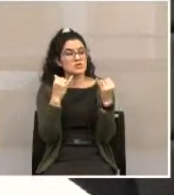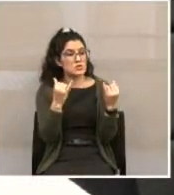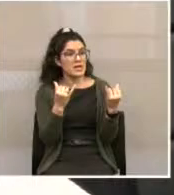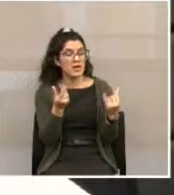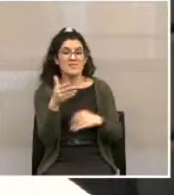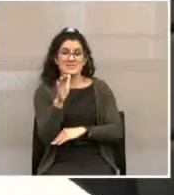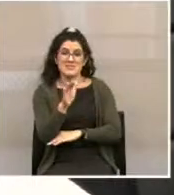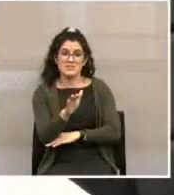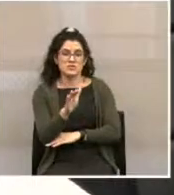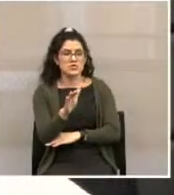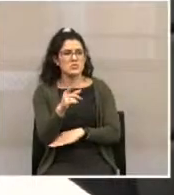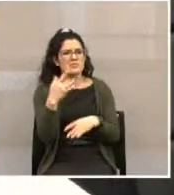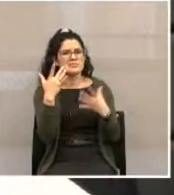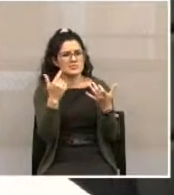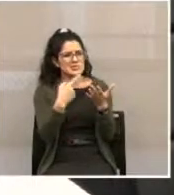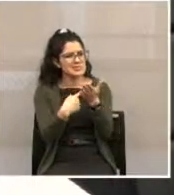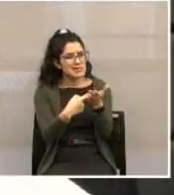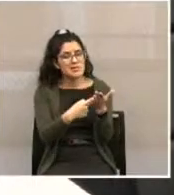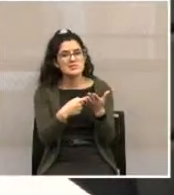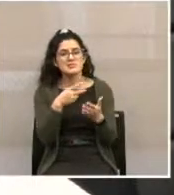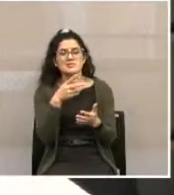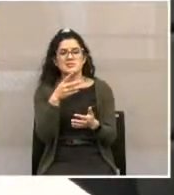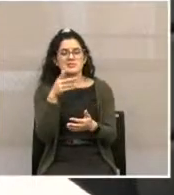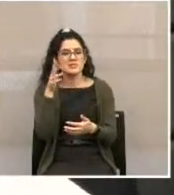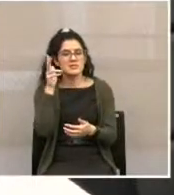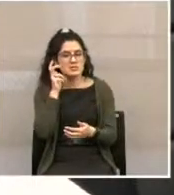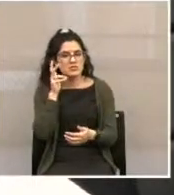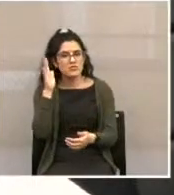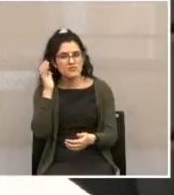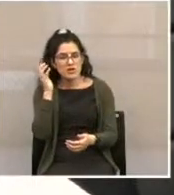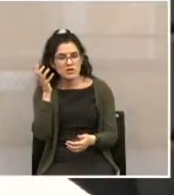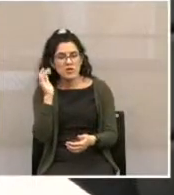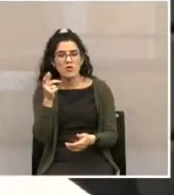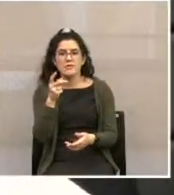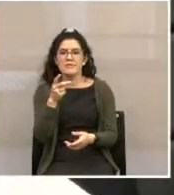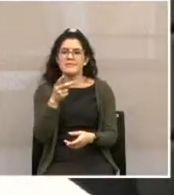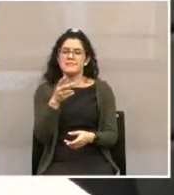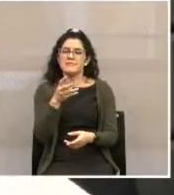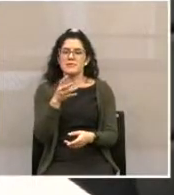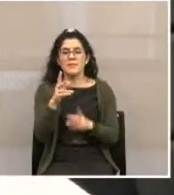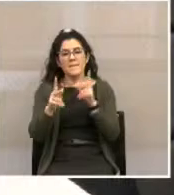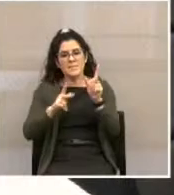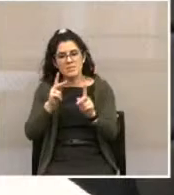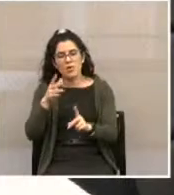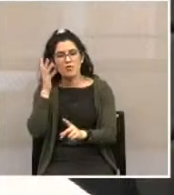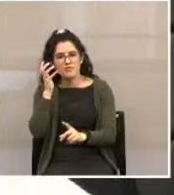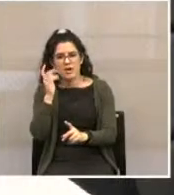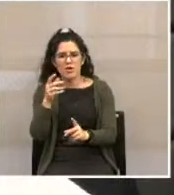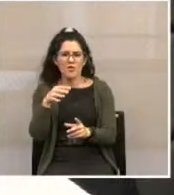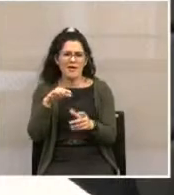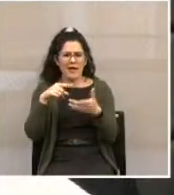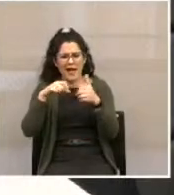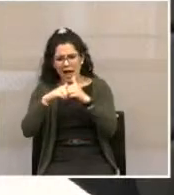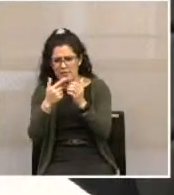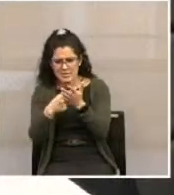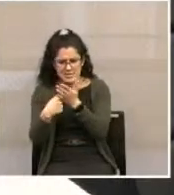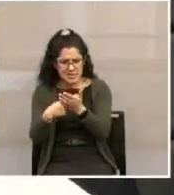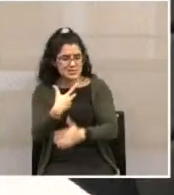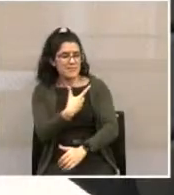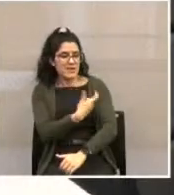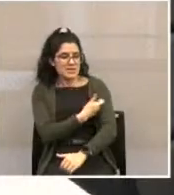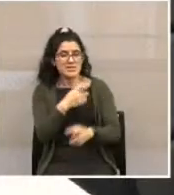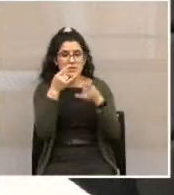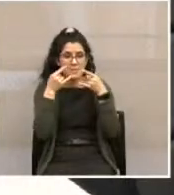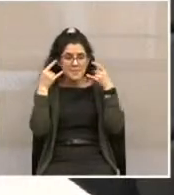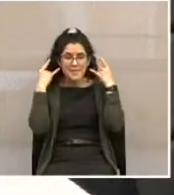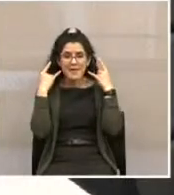afternoon to talk radio, to hear popular talk show hosts reproduce the same misinformation about vaccines,